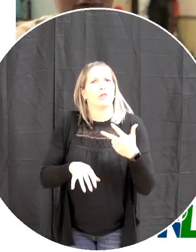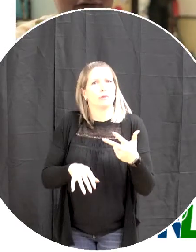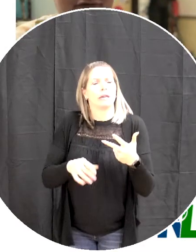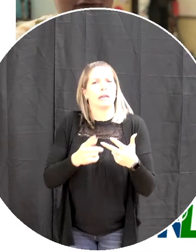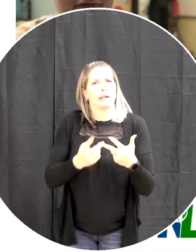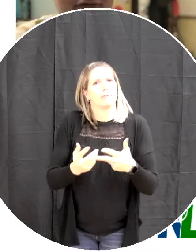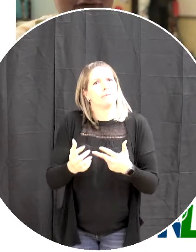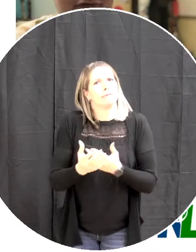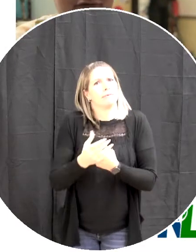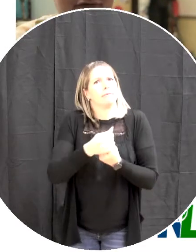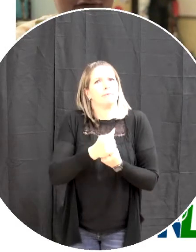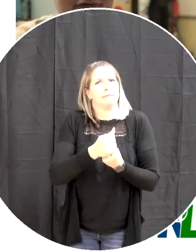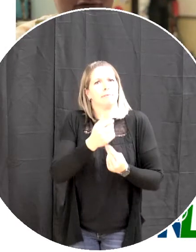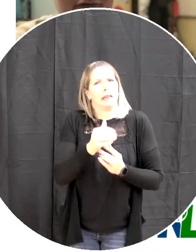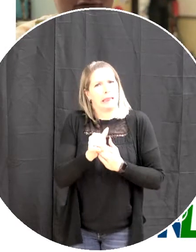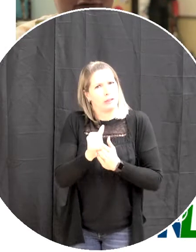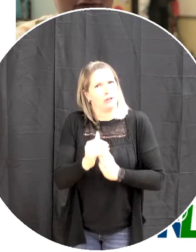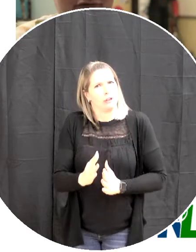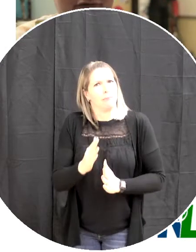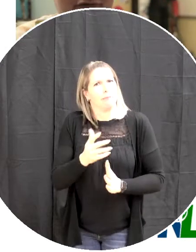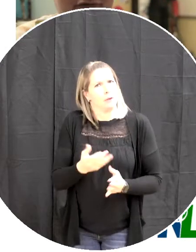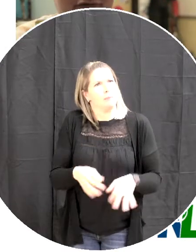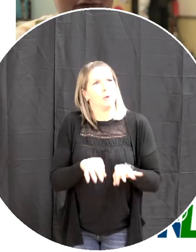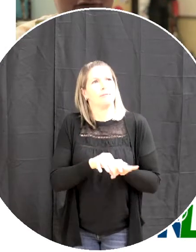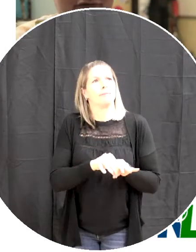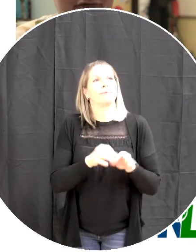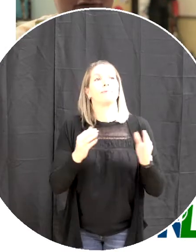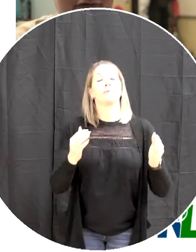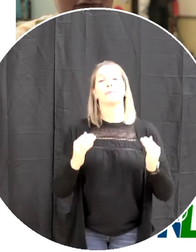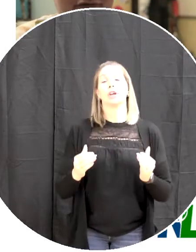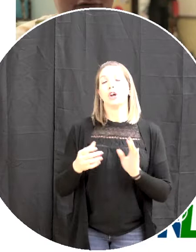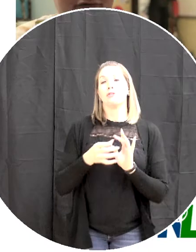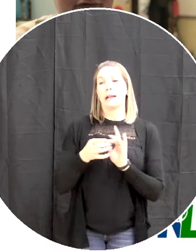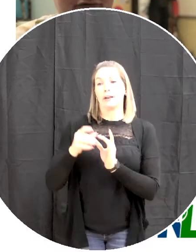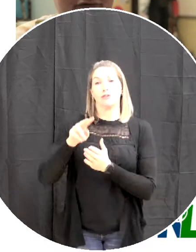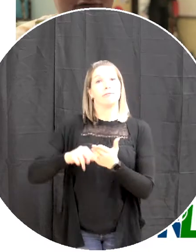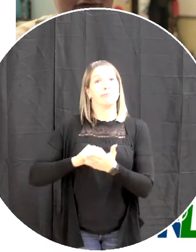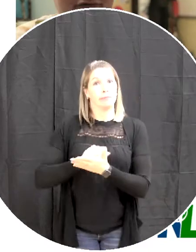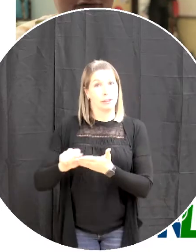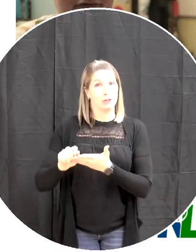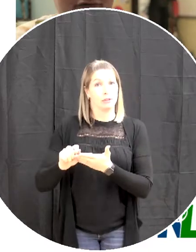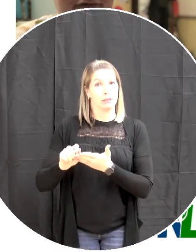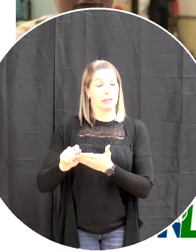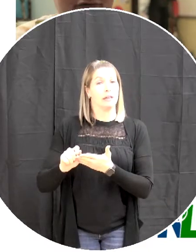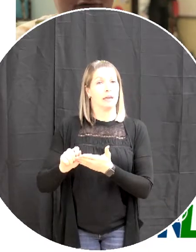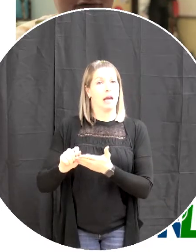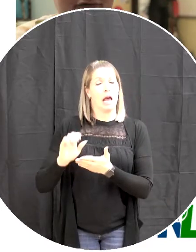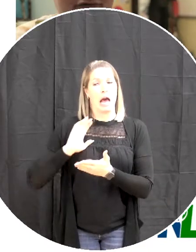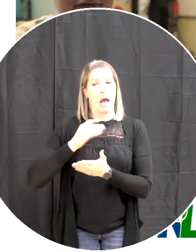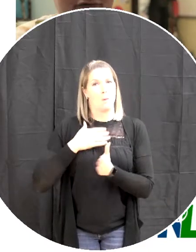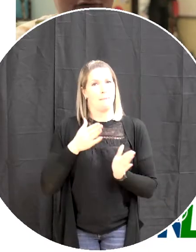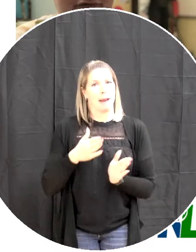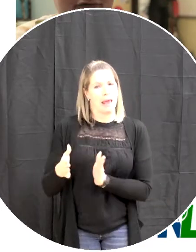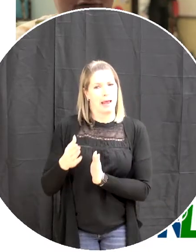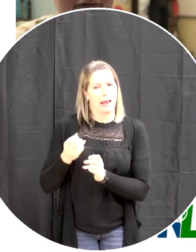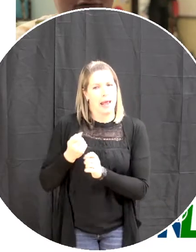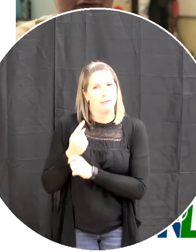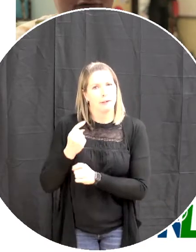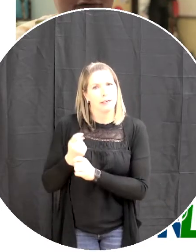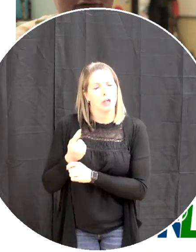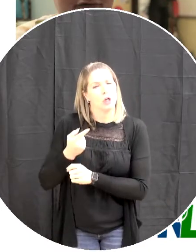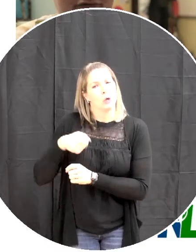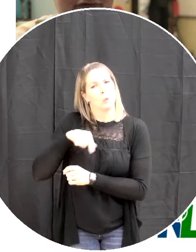Under the literacy domain, we've a strategic plan each year. We've successfully